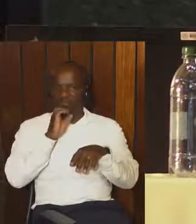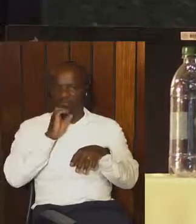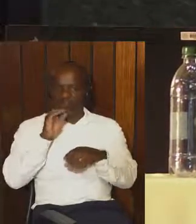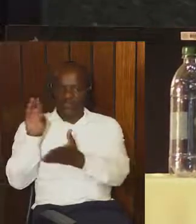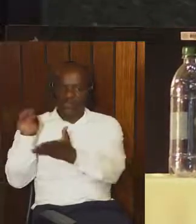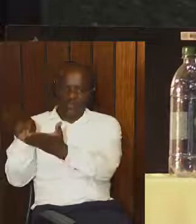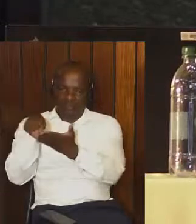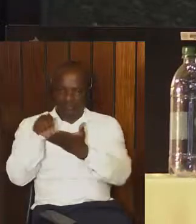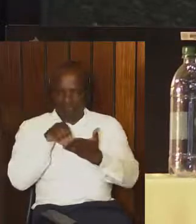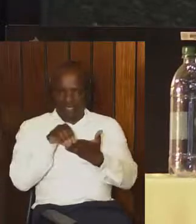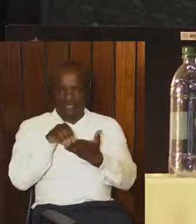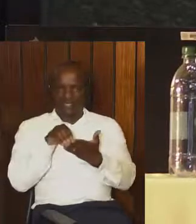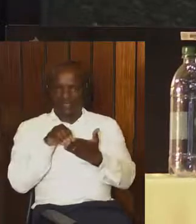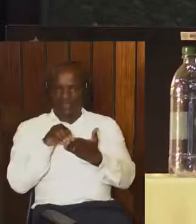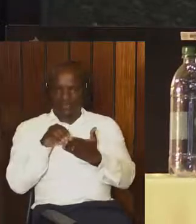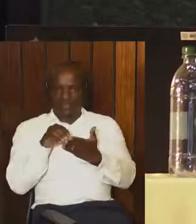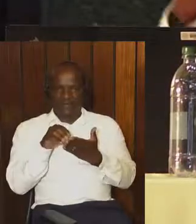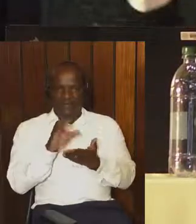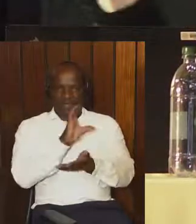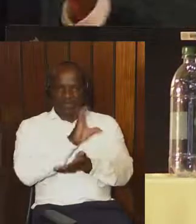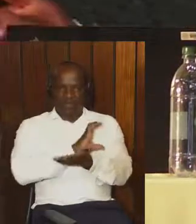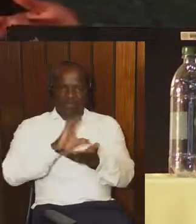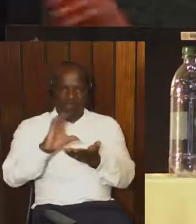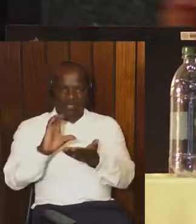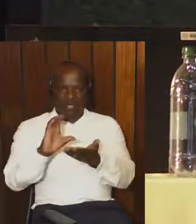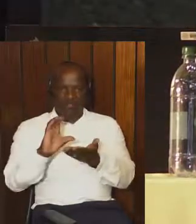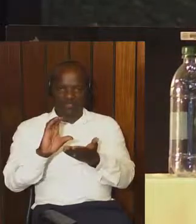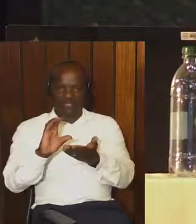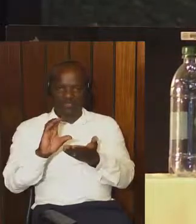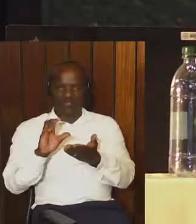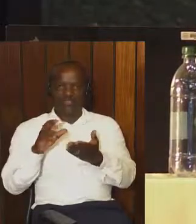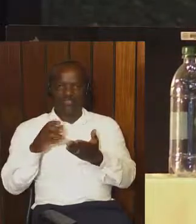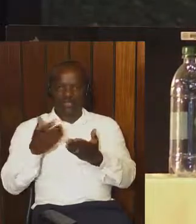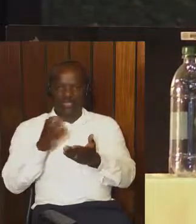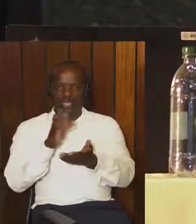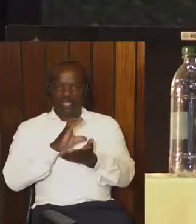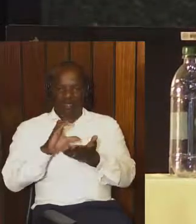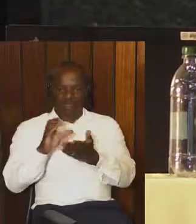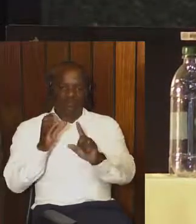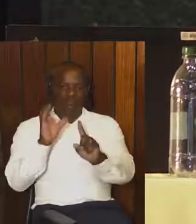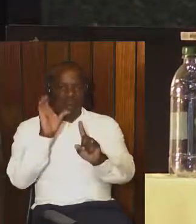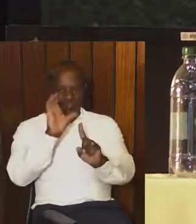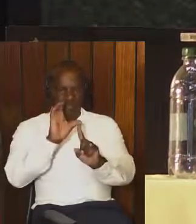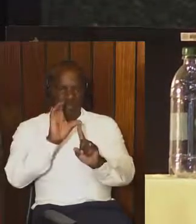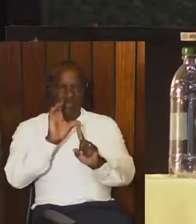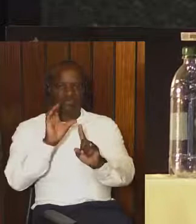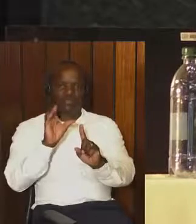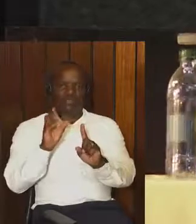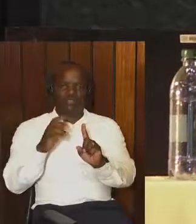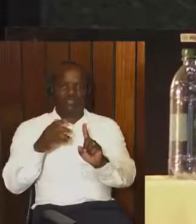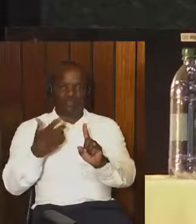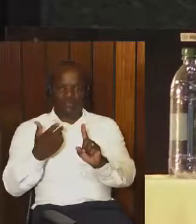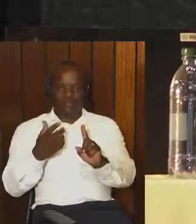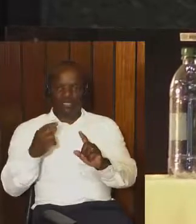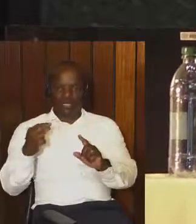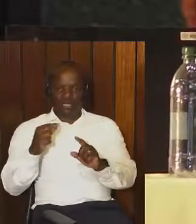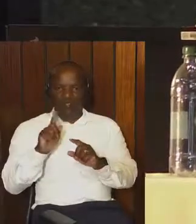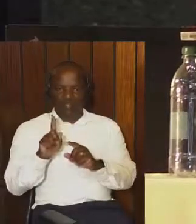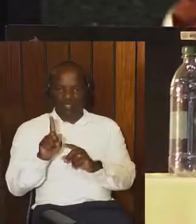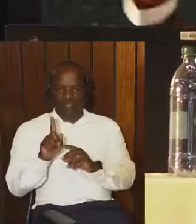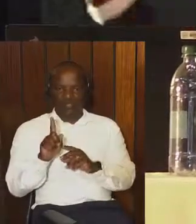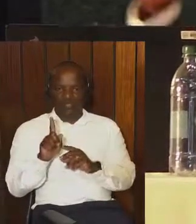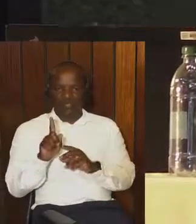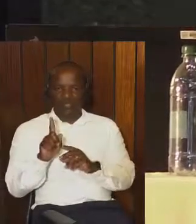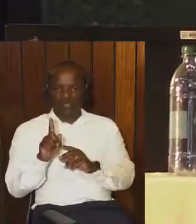No, that is more the consultants. The contractors are still going to be appointed. Somebody mentioned grade 1. That is